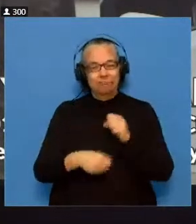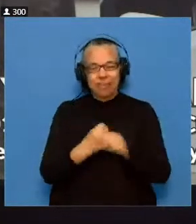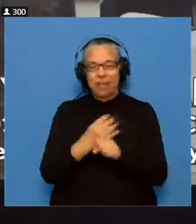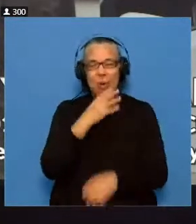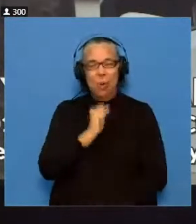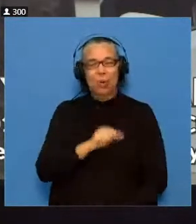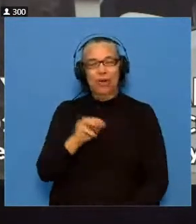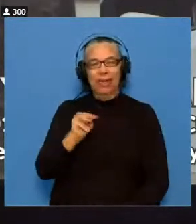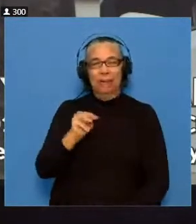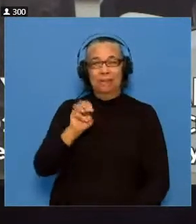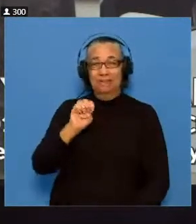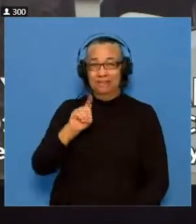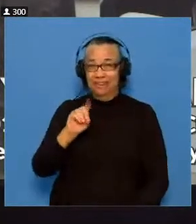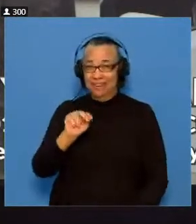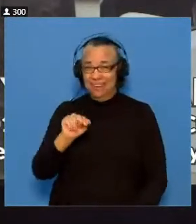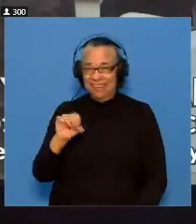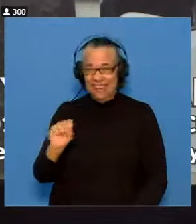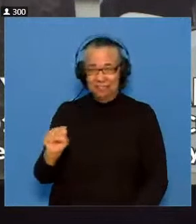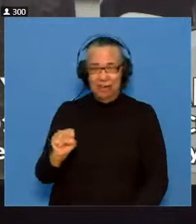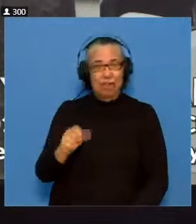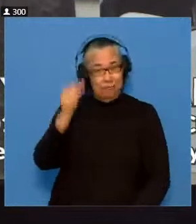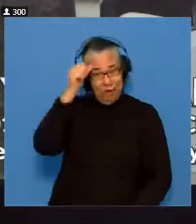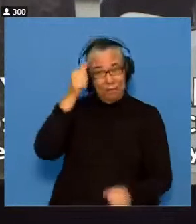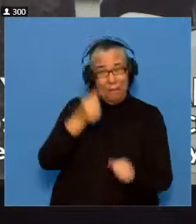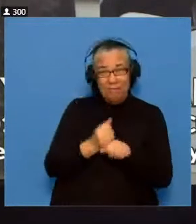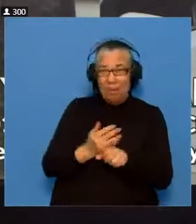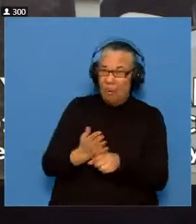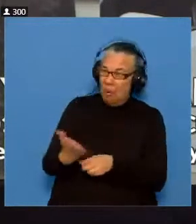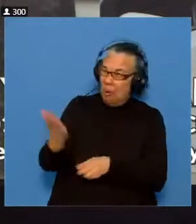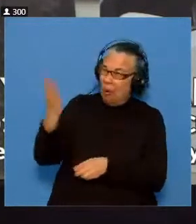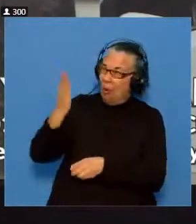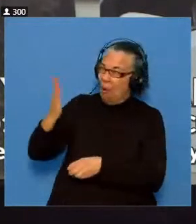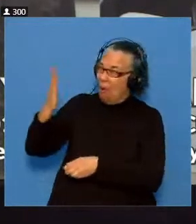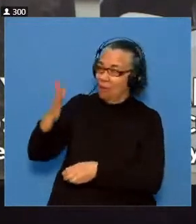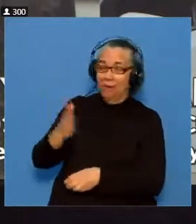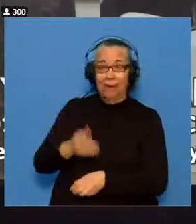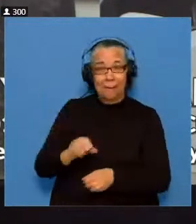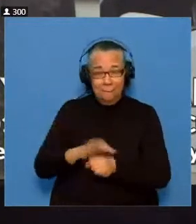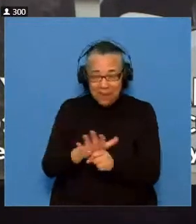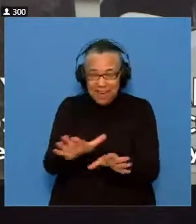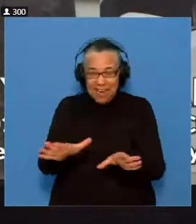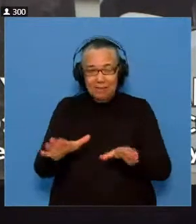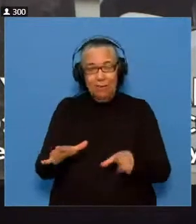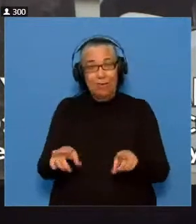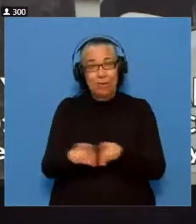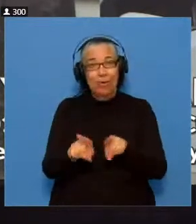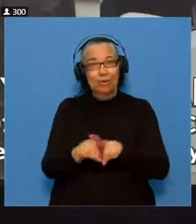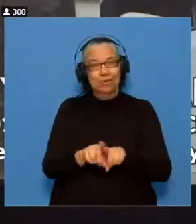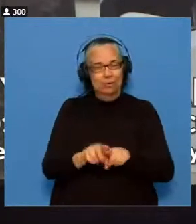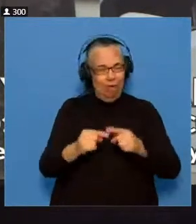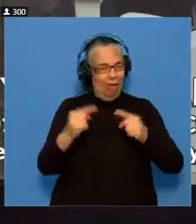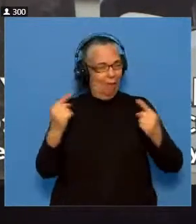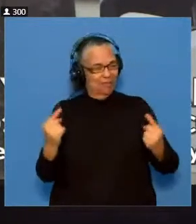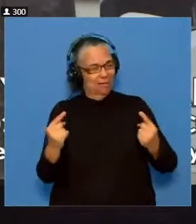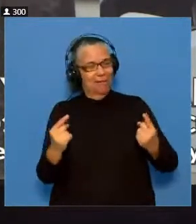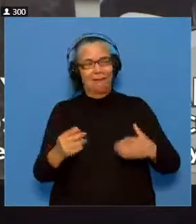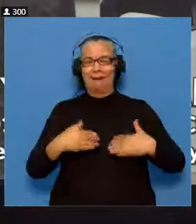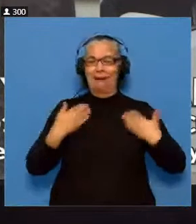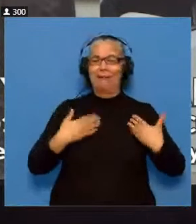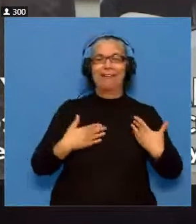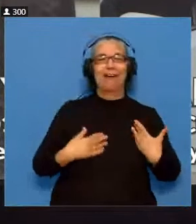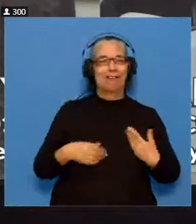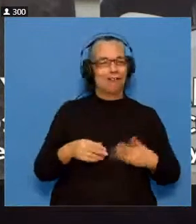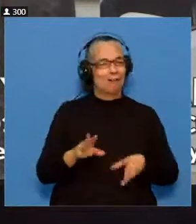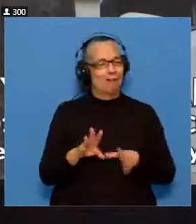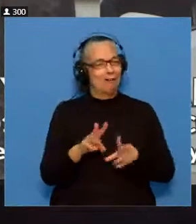last pandemic, contrasted with a young couple whose journey of married life begins in the midst of a pandemic and whose love for each other could not be delayed